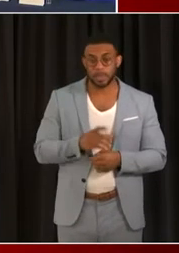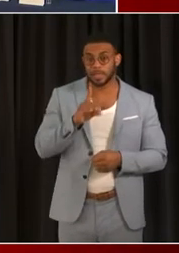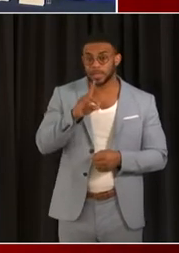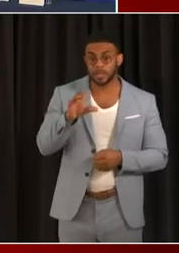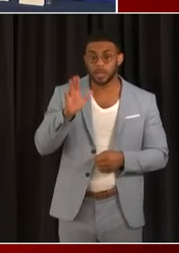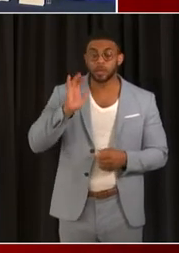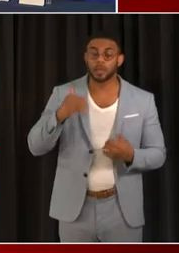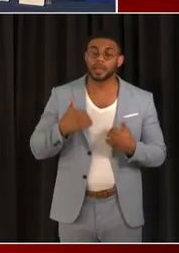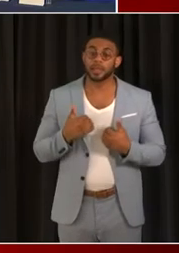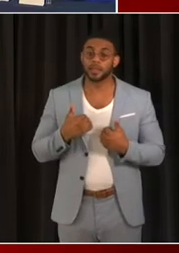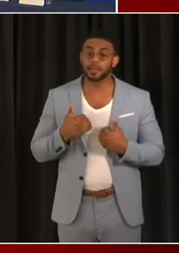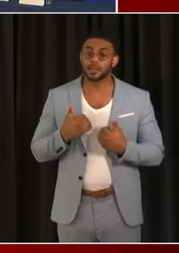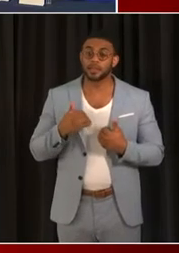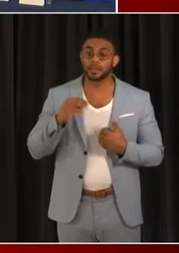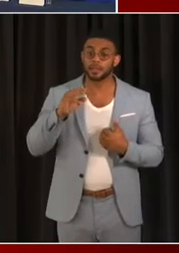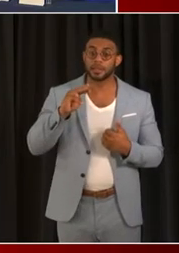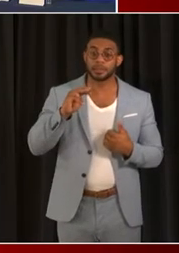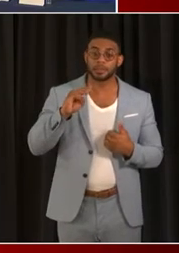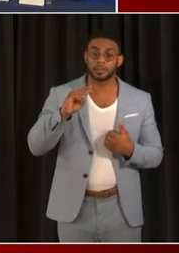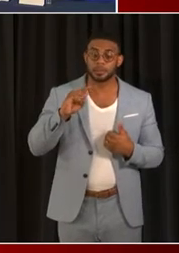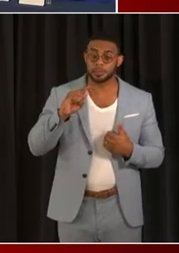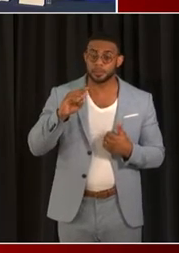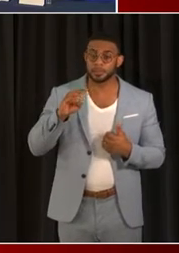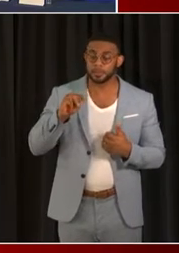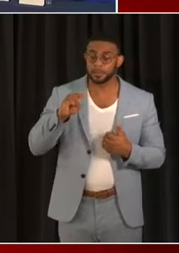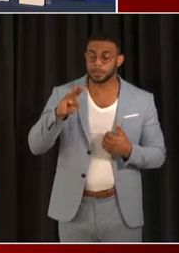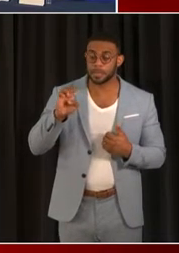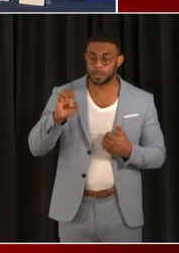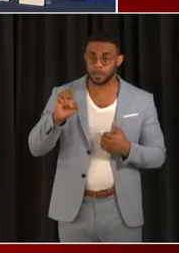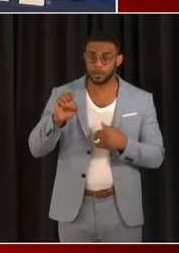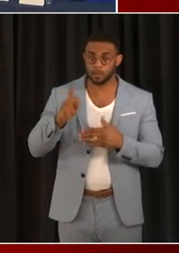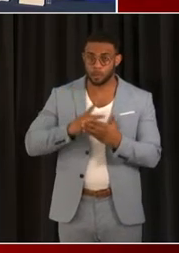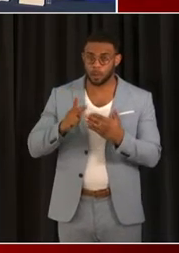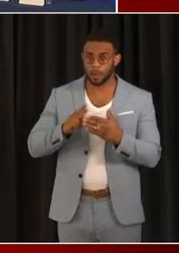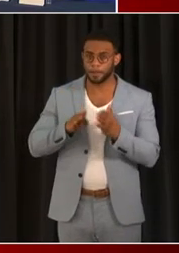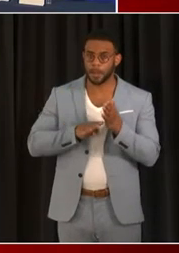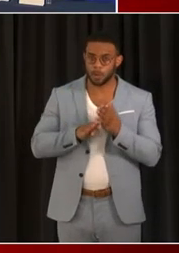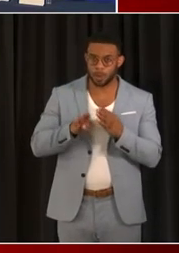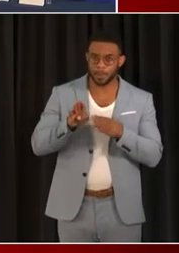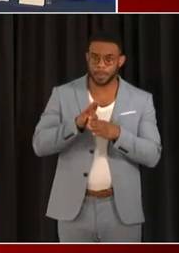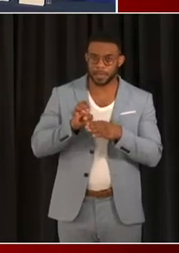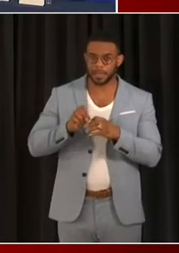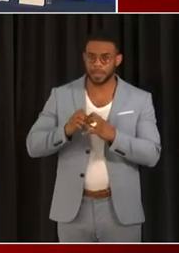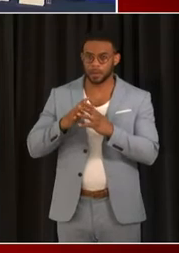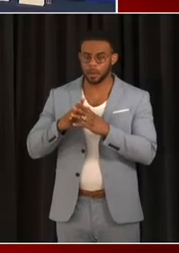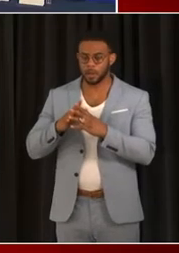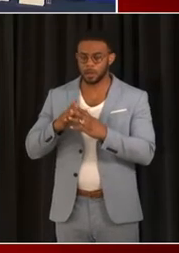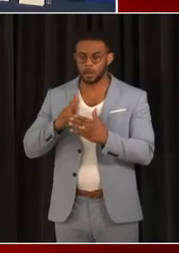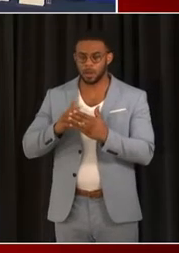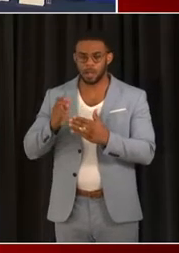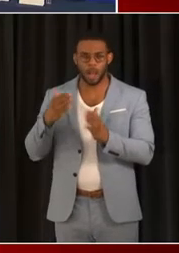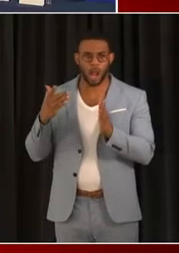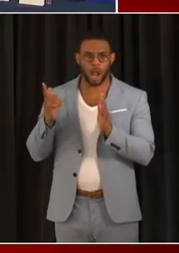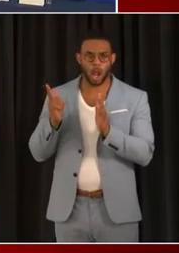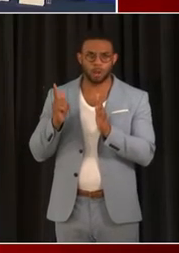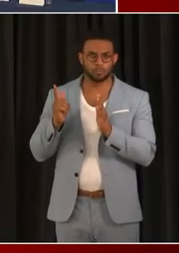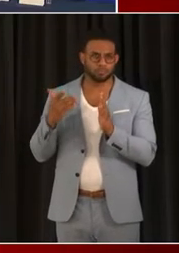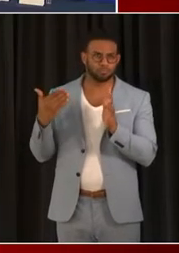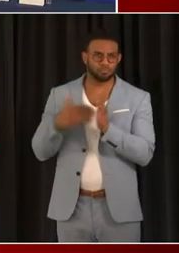The District of Columbia used to have an MBE program, a Minority Business Enterprise Program. There was a lawsuit in